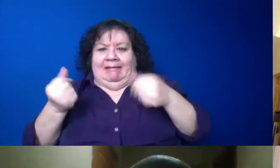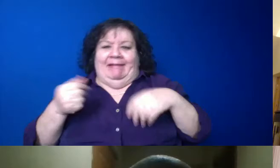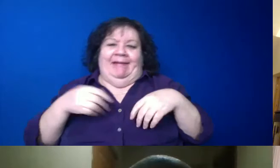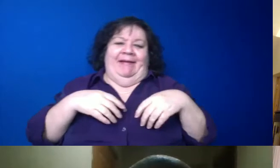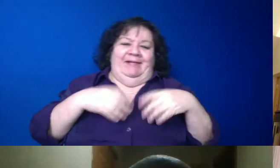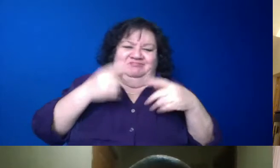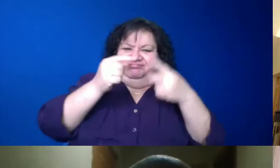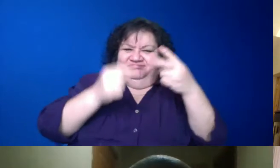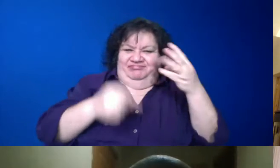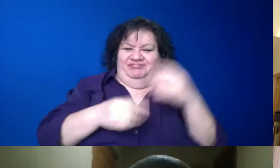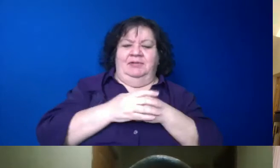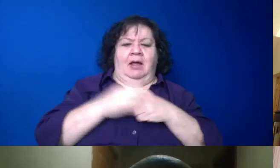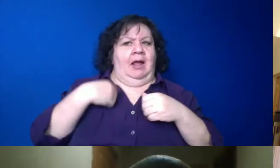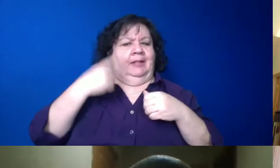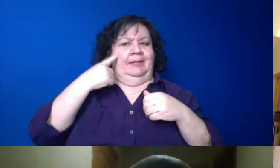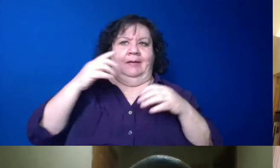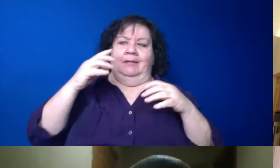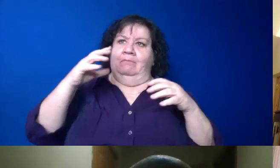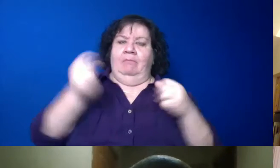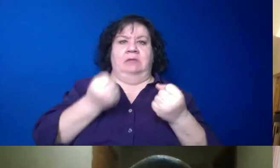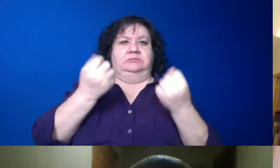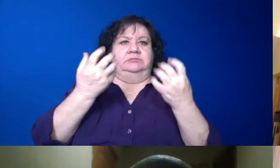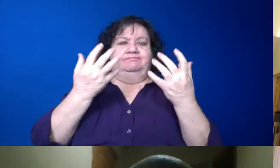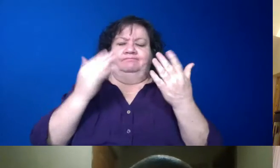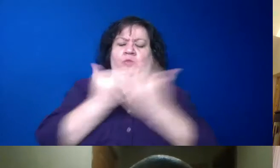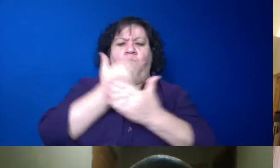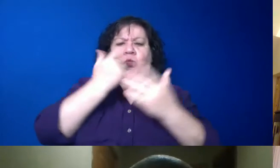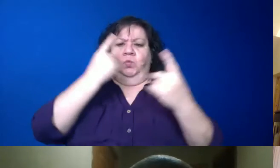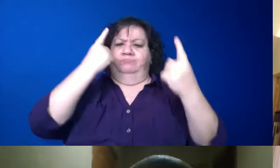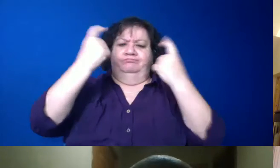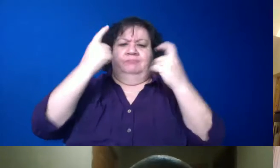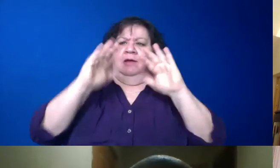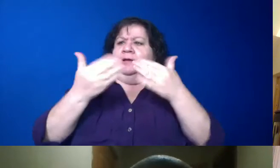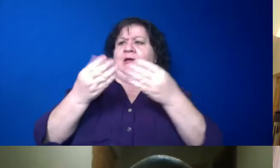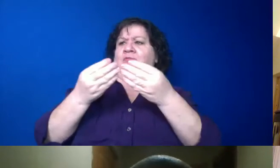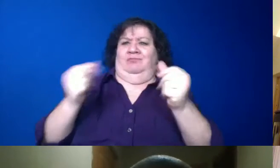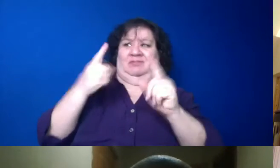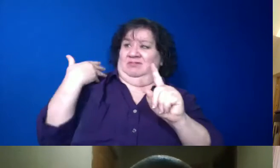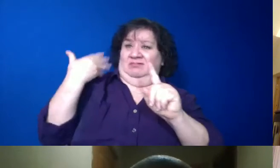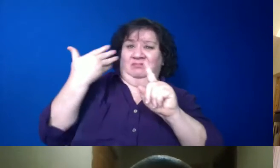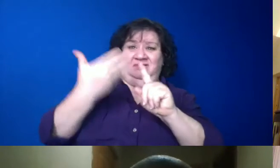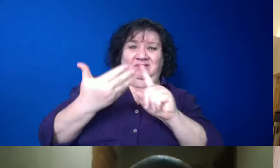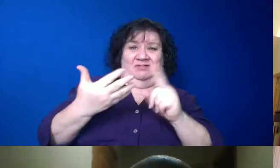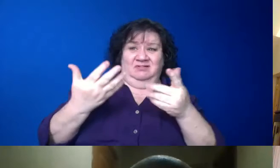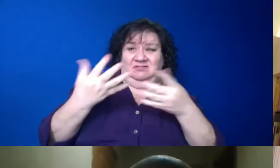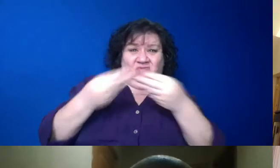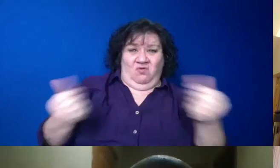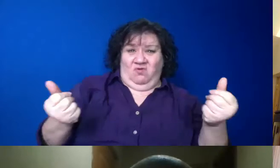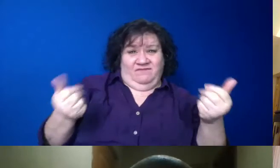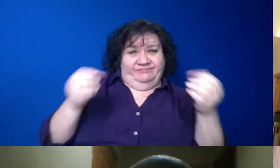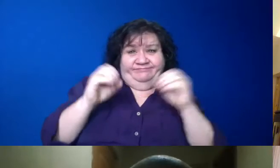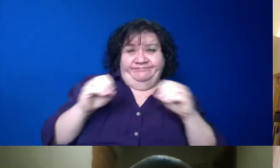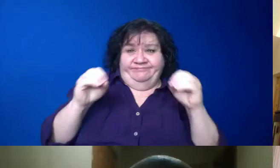and the task really is to ensure that the disability perspective is more than adequately absorbed and dealt